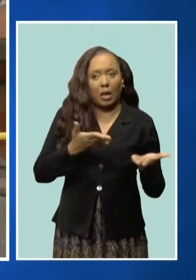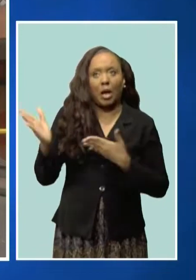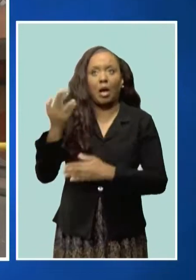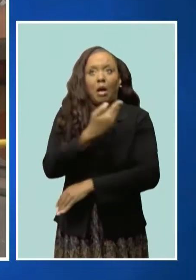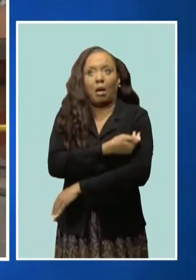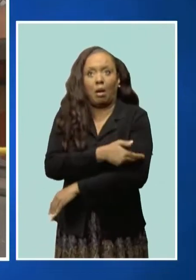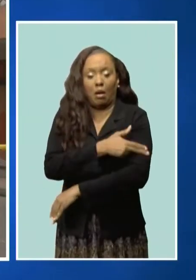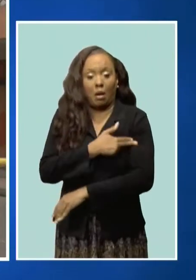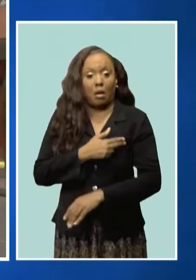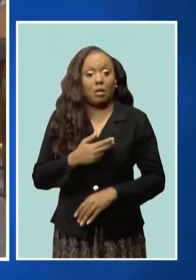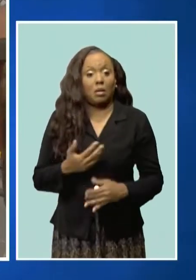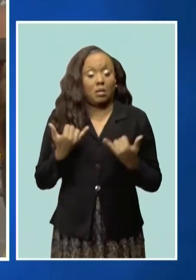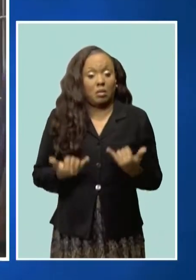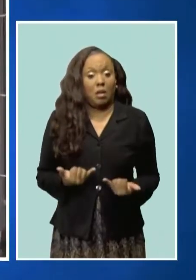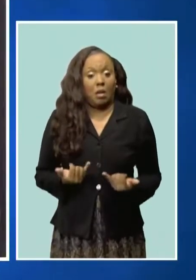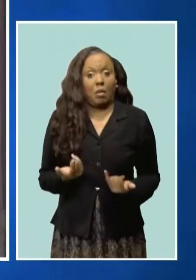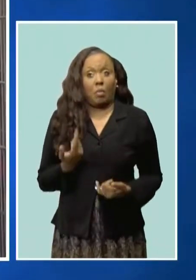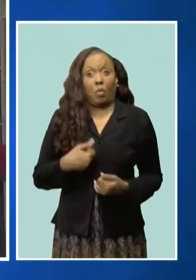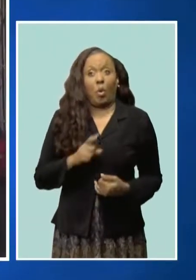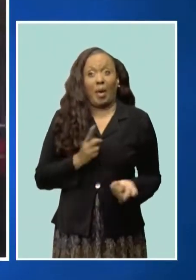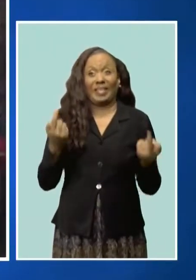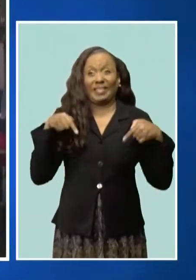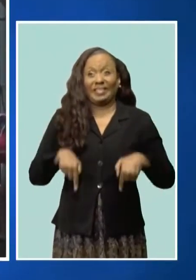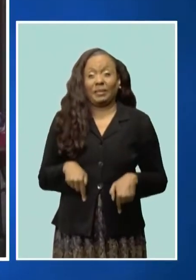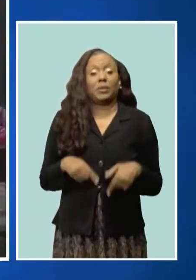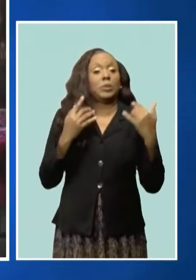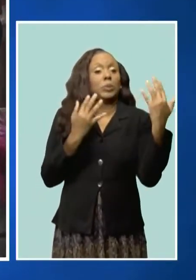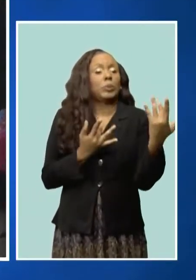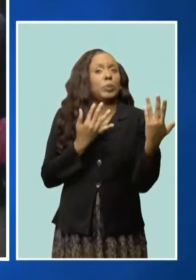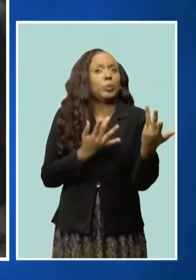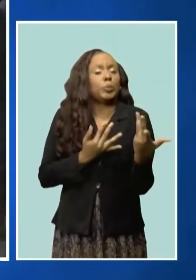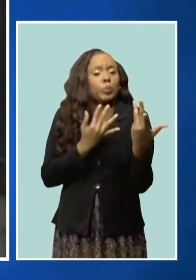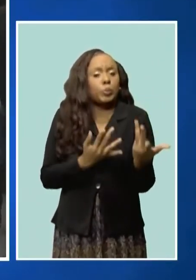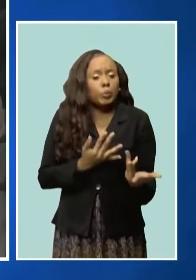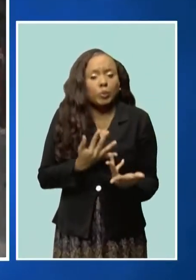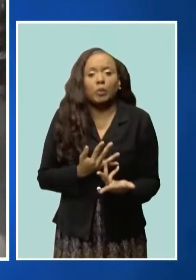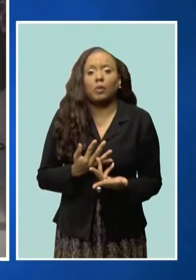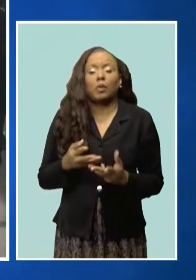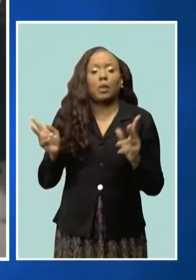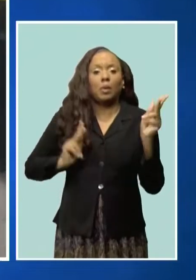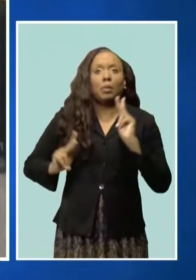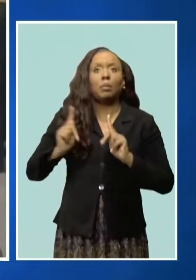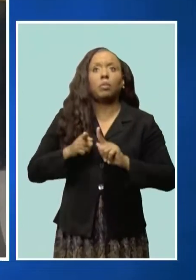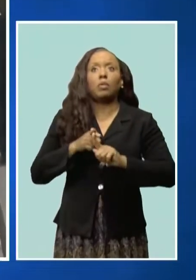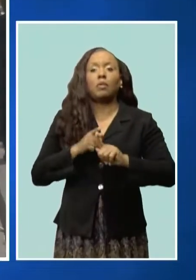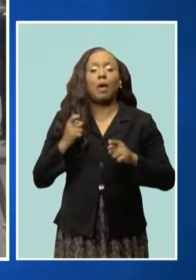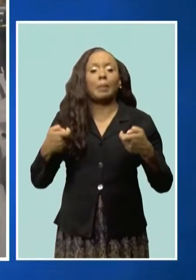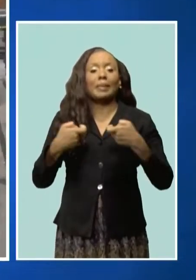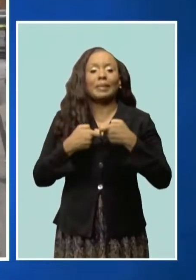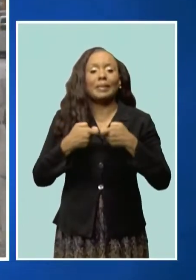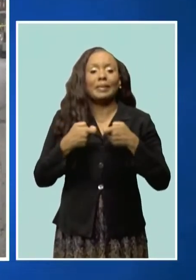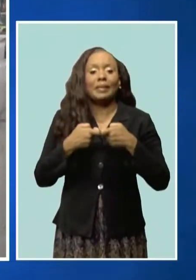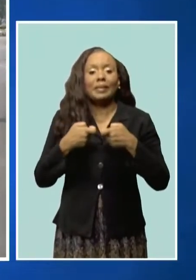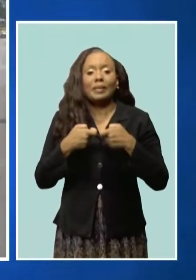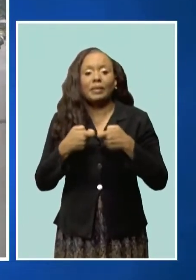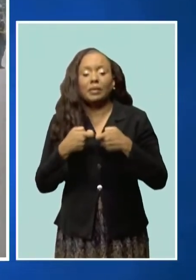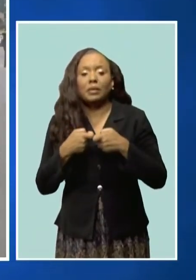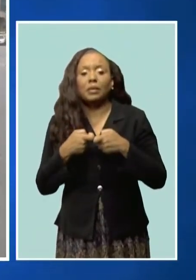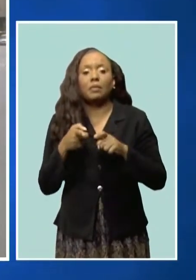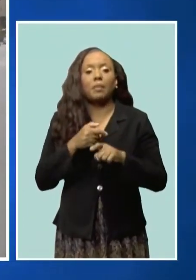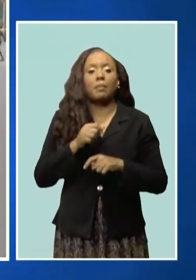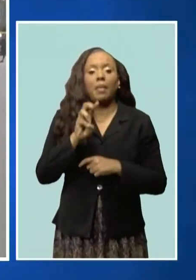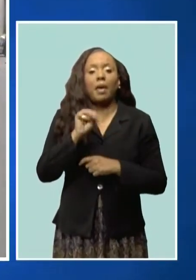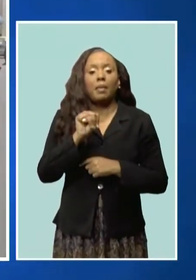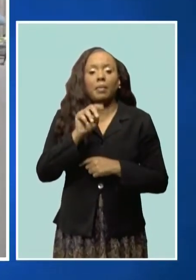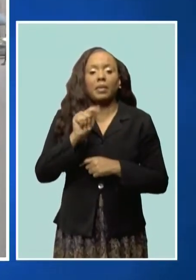here on site. We are awaiting the arrival of the personnel from an engineer from MTW to